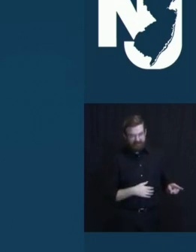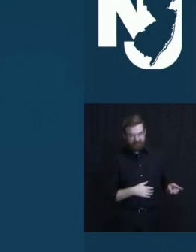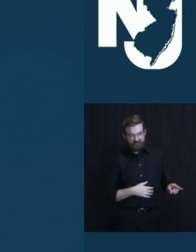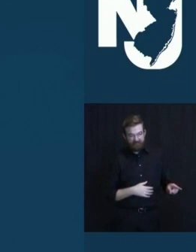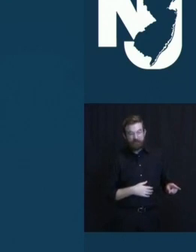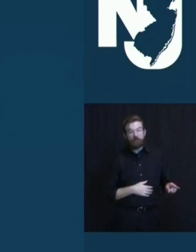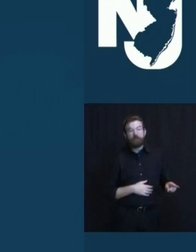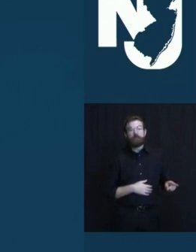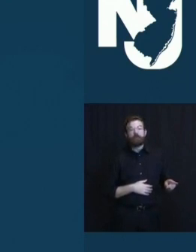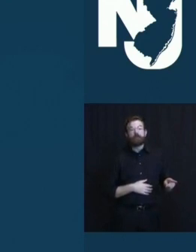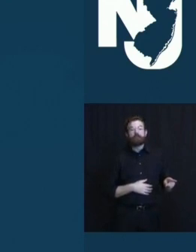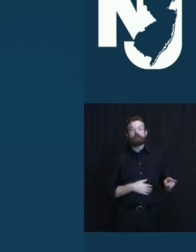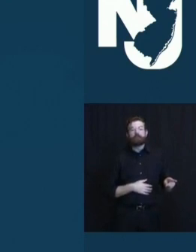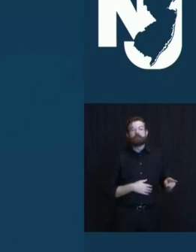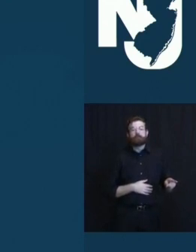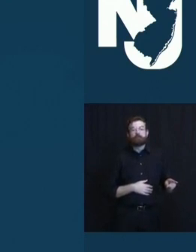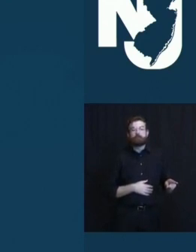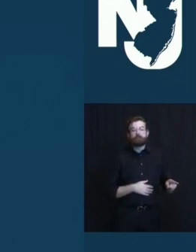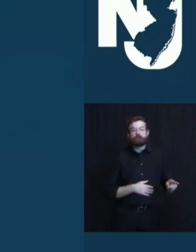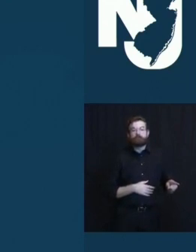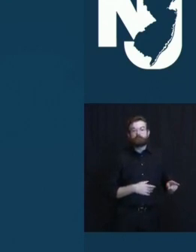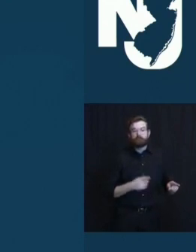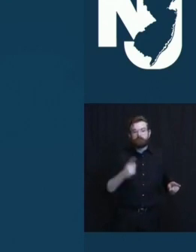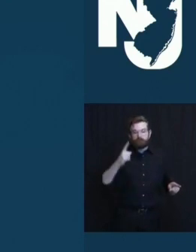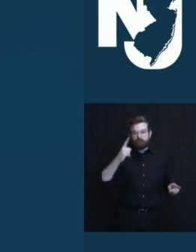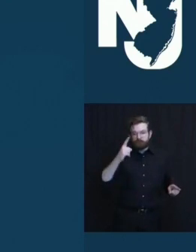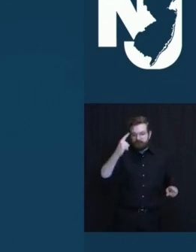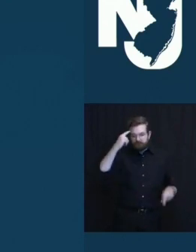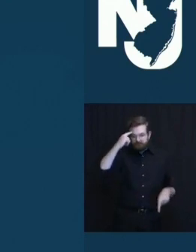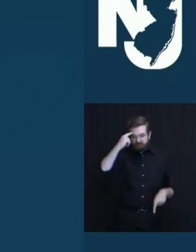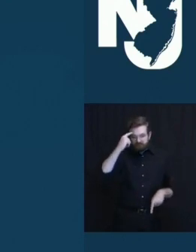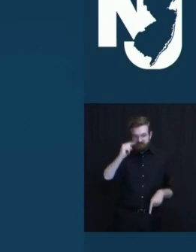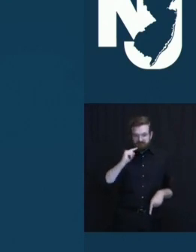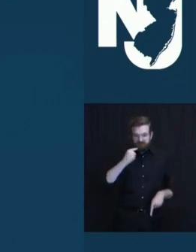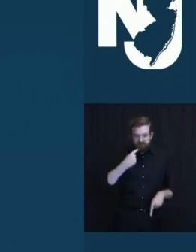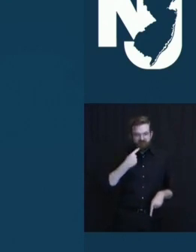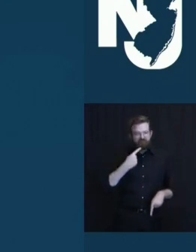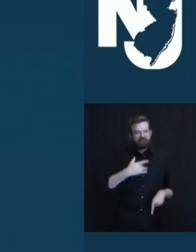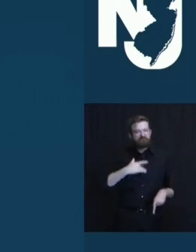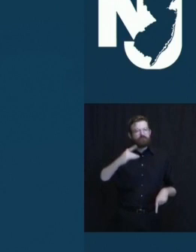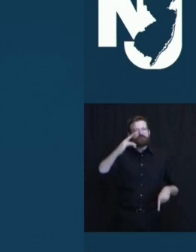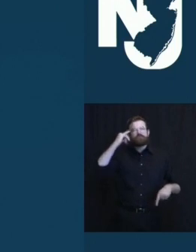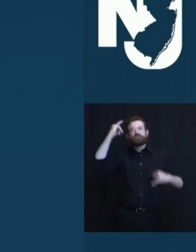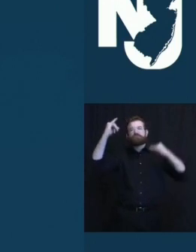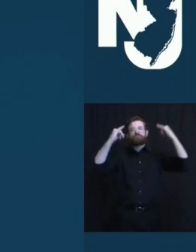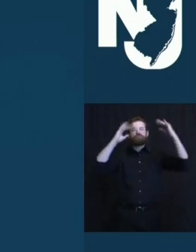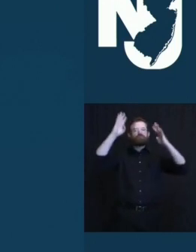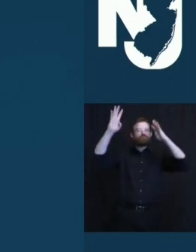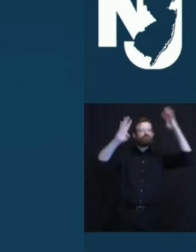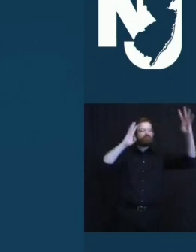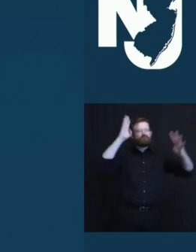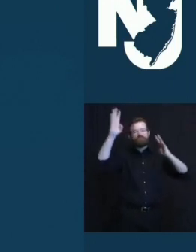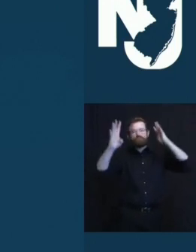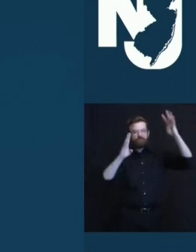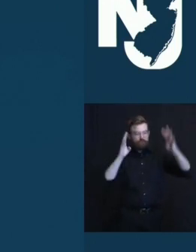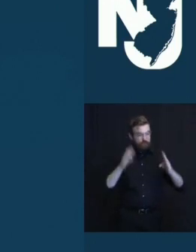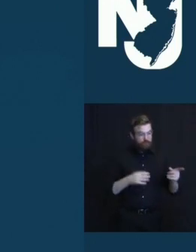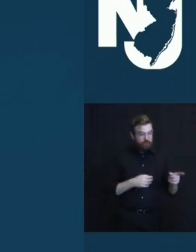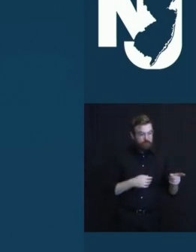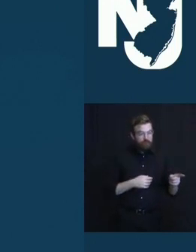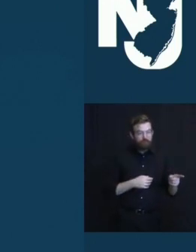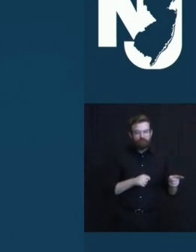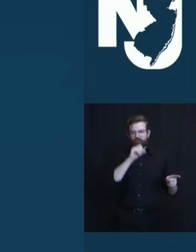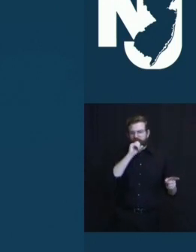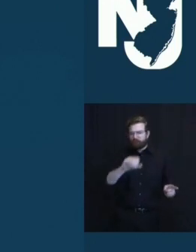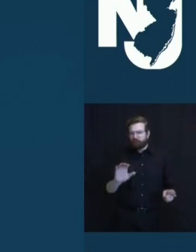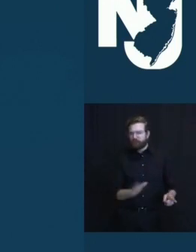retell a story from his youth when a specific song would trigger a favorite memory. My kids would say I do something similar. Jack was